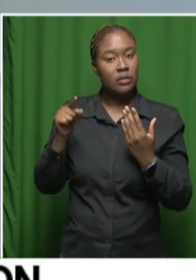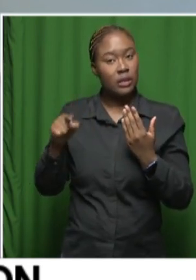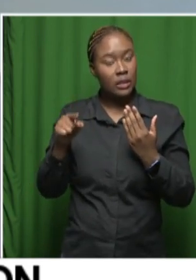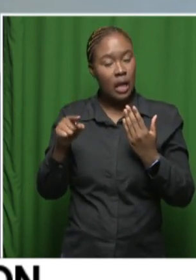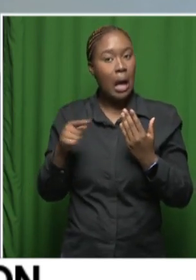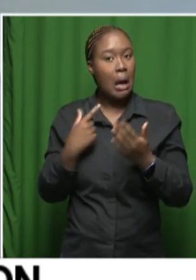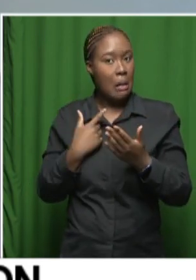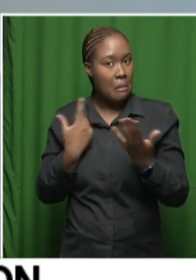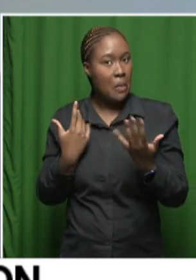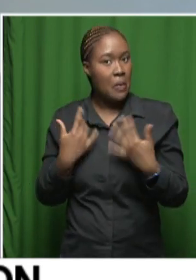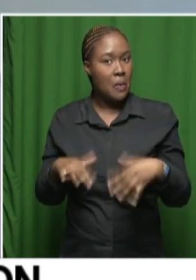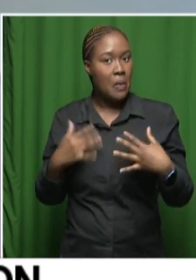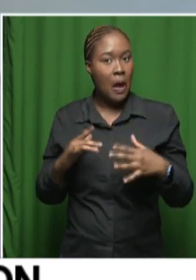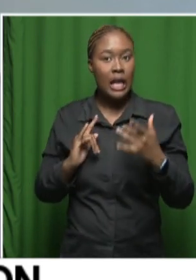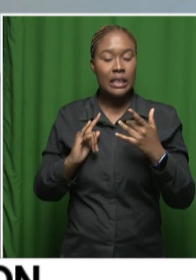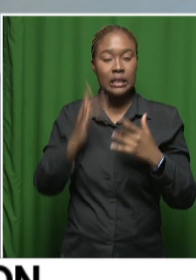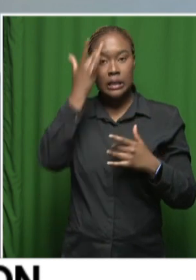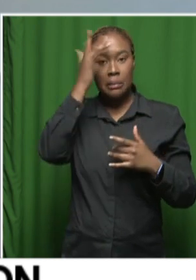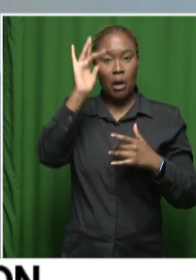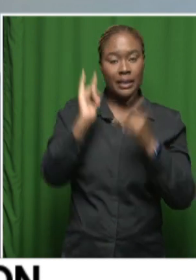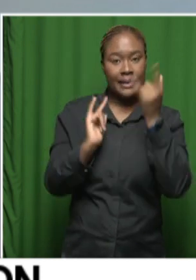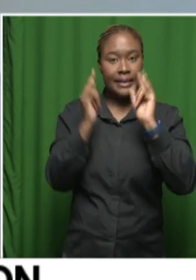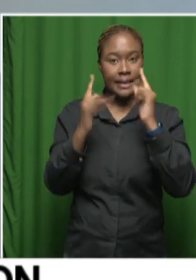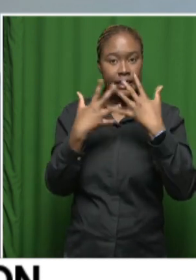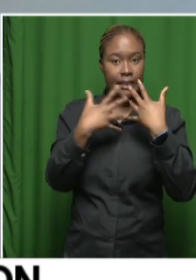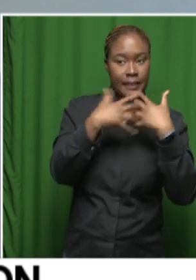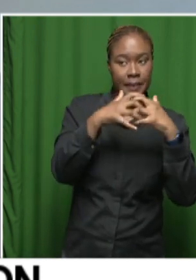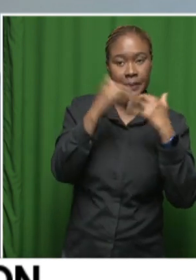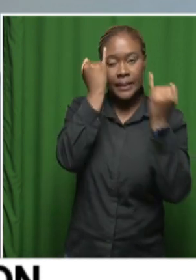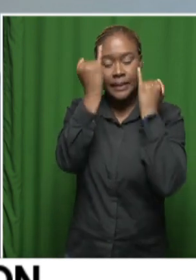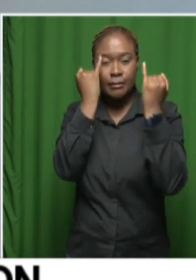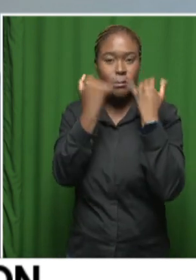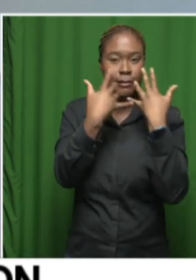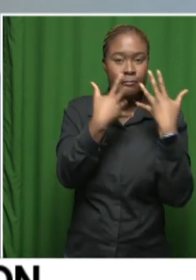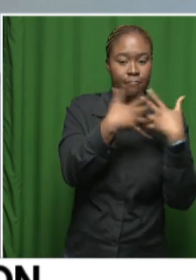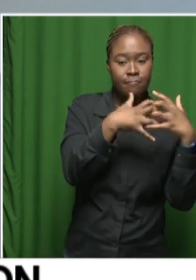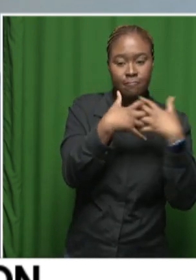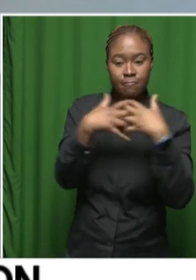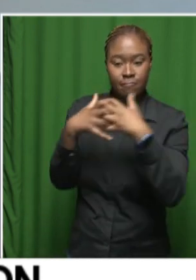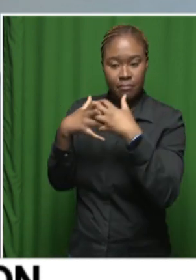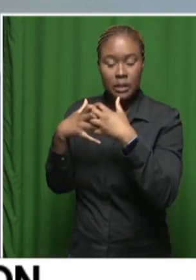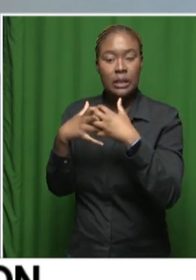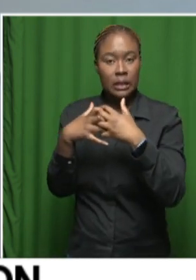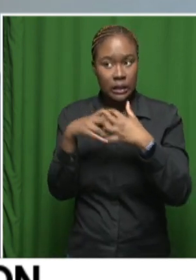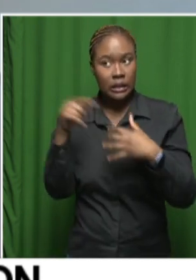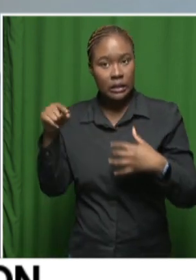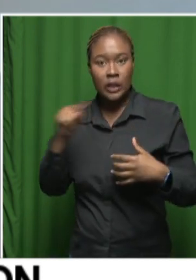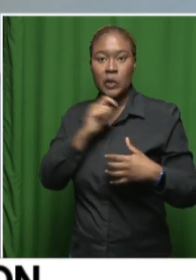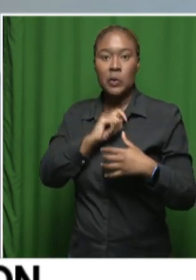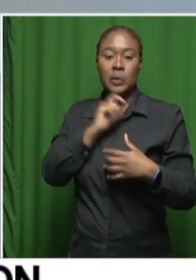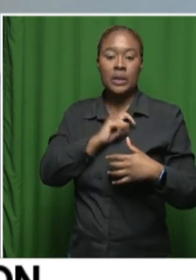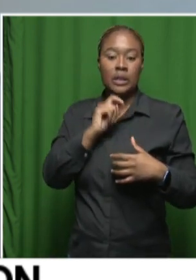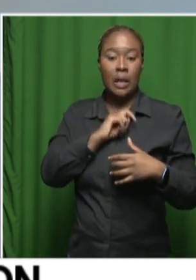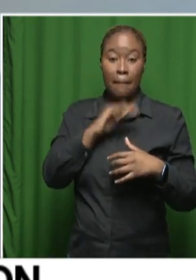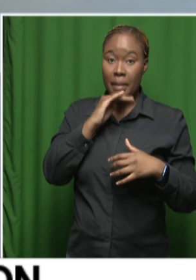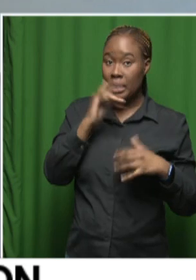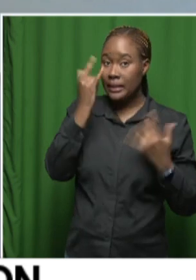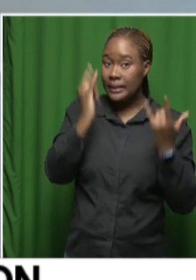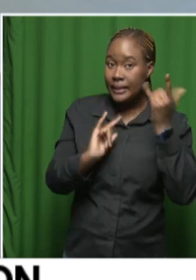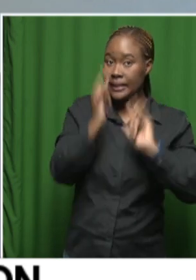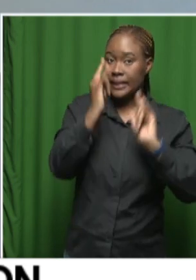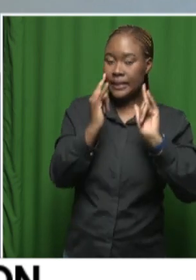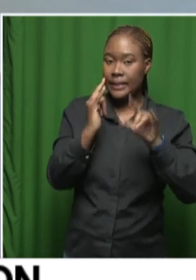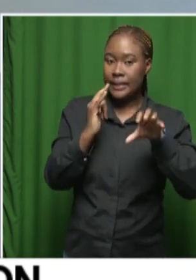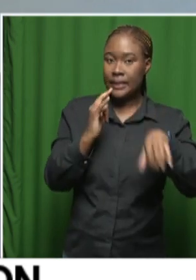used in smart city innovations. So how we could actually have resilient cities that are digitized in